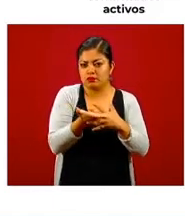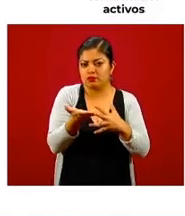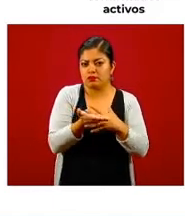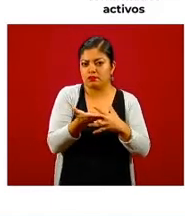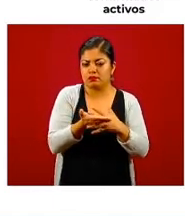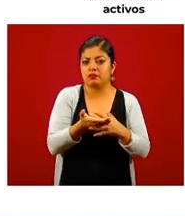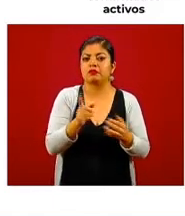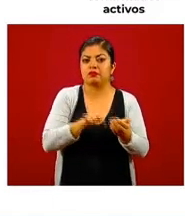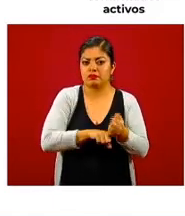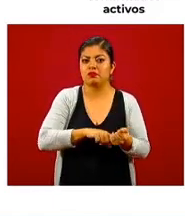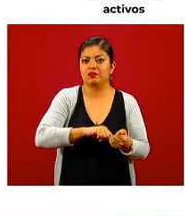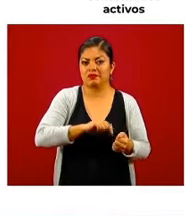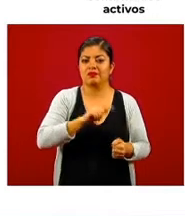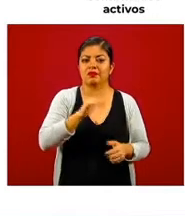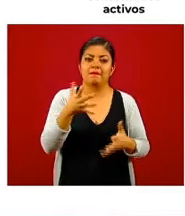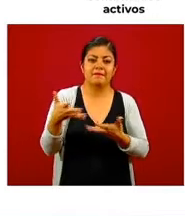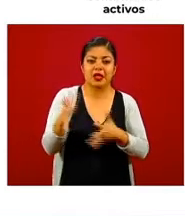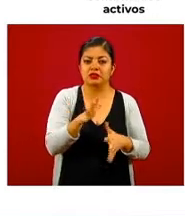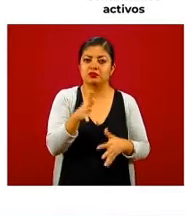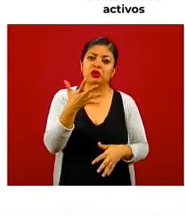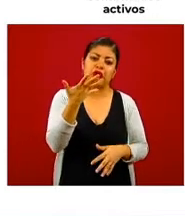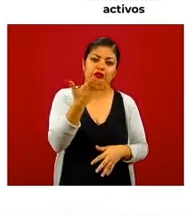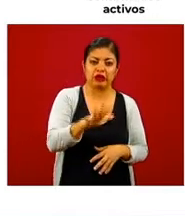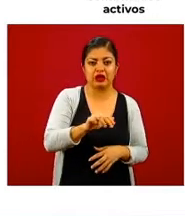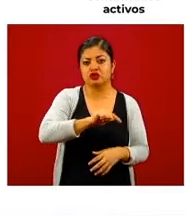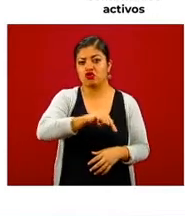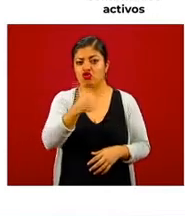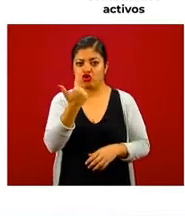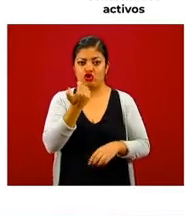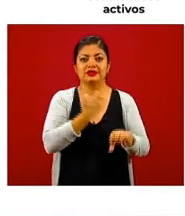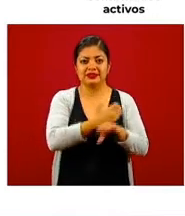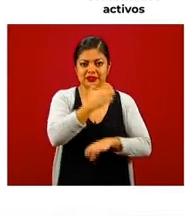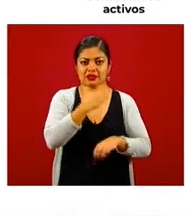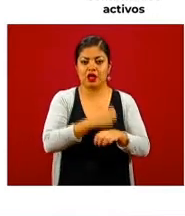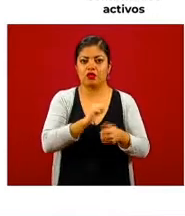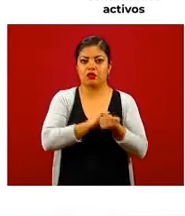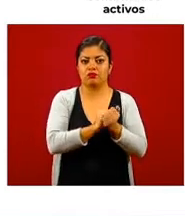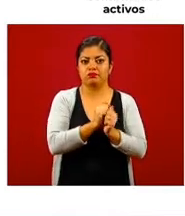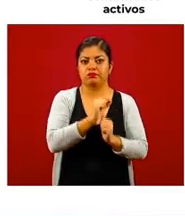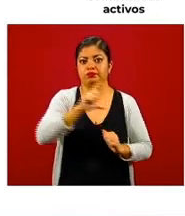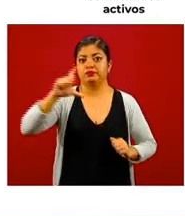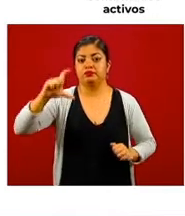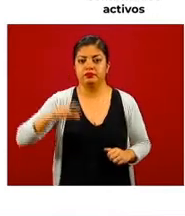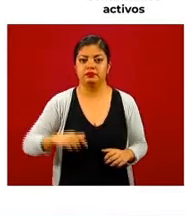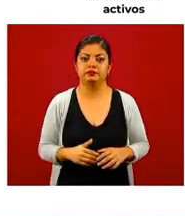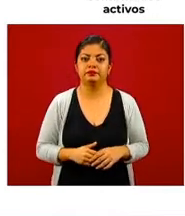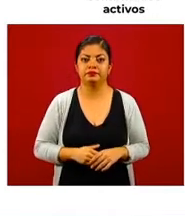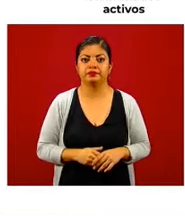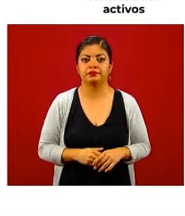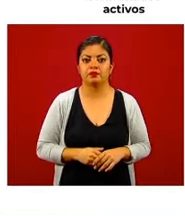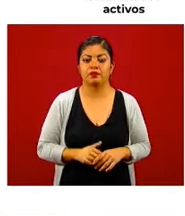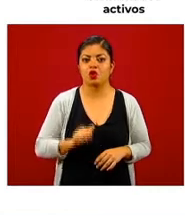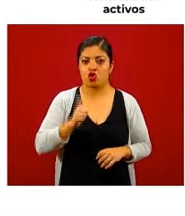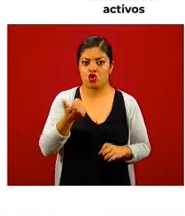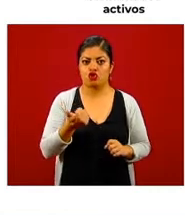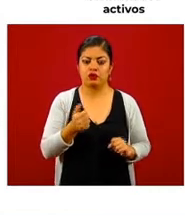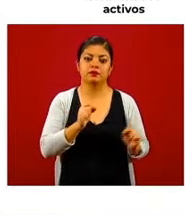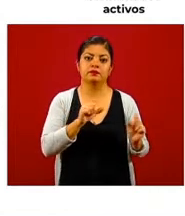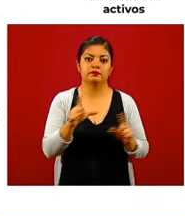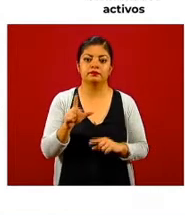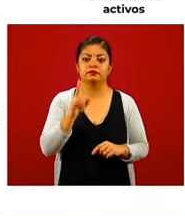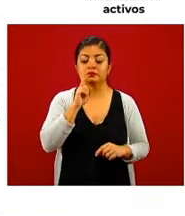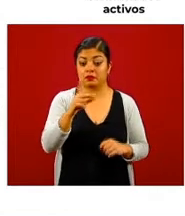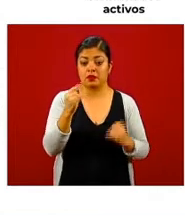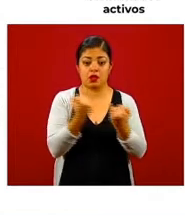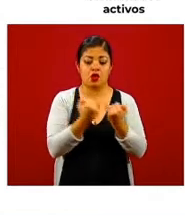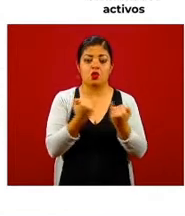the peak of their pandemic. We are predicting that around June, we'll have 10 or 12 states being at that peak point